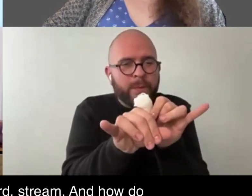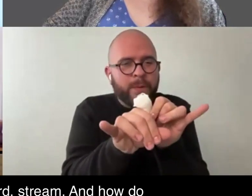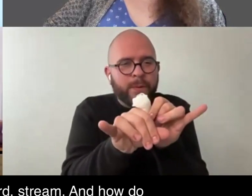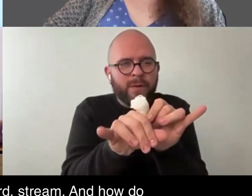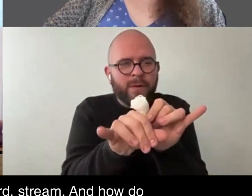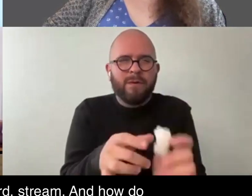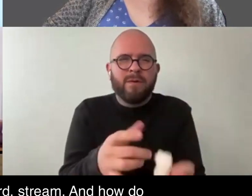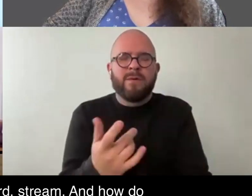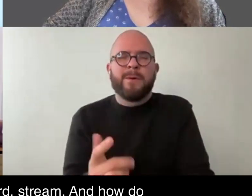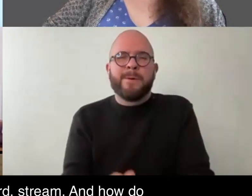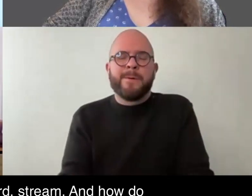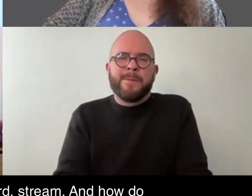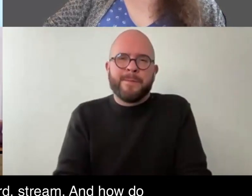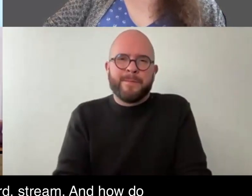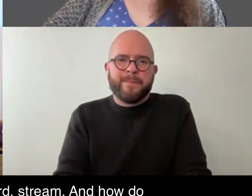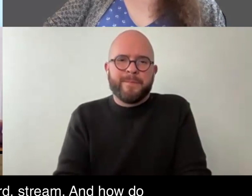stream.